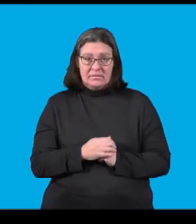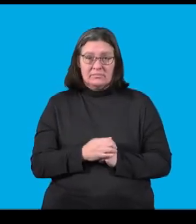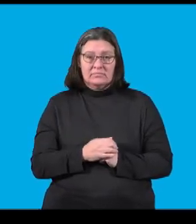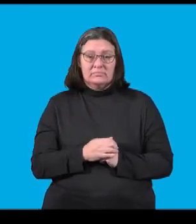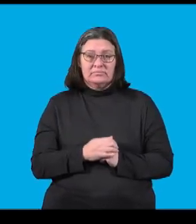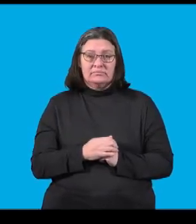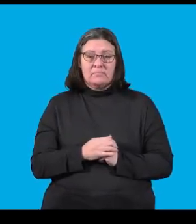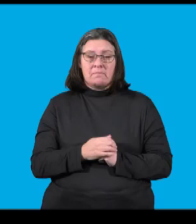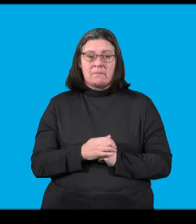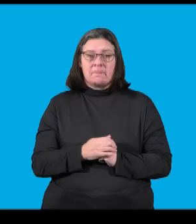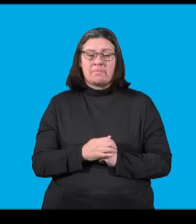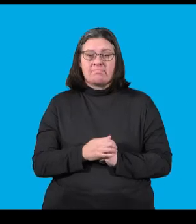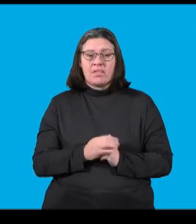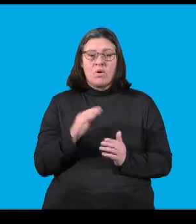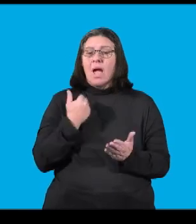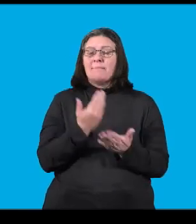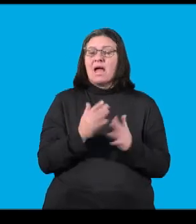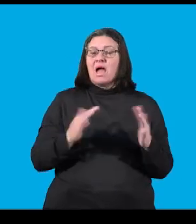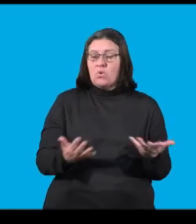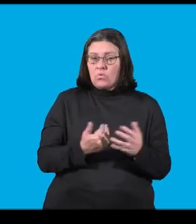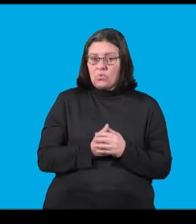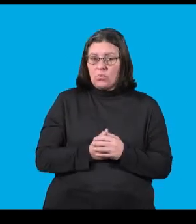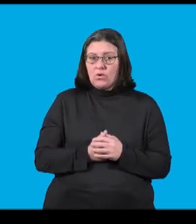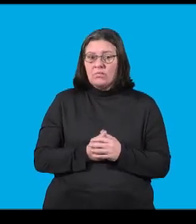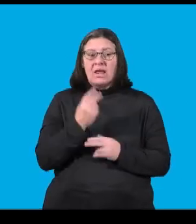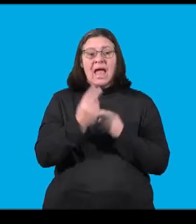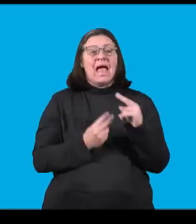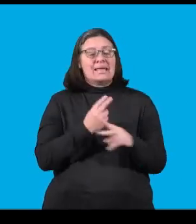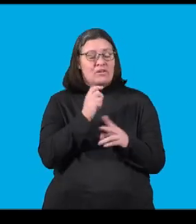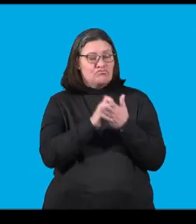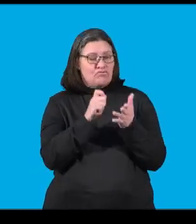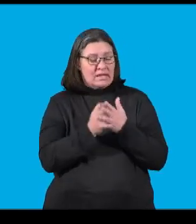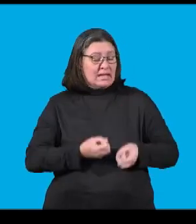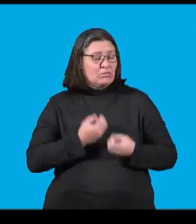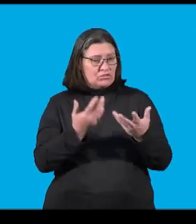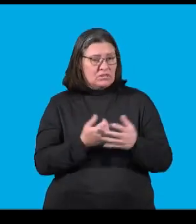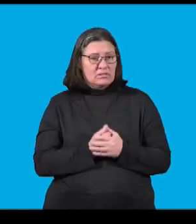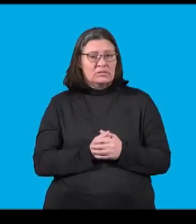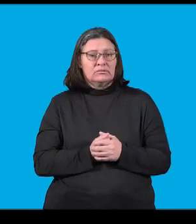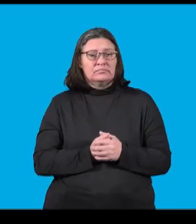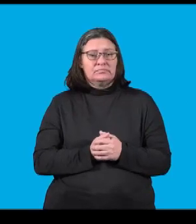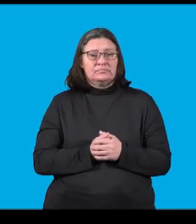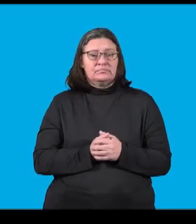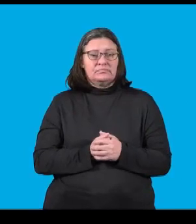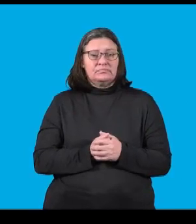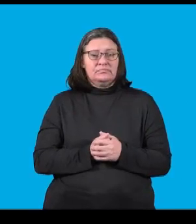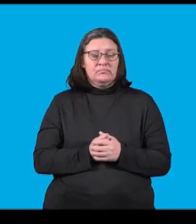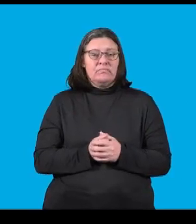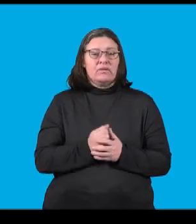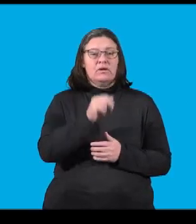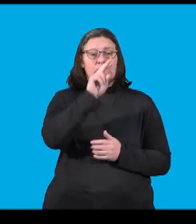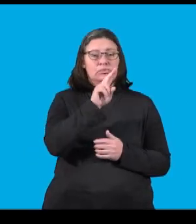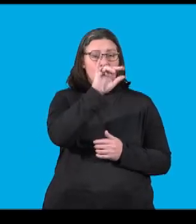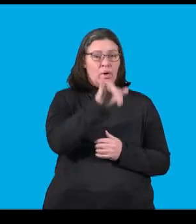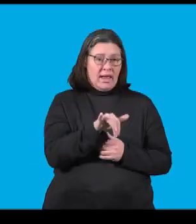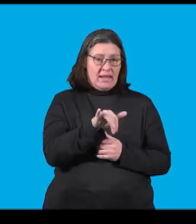Okay. So, how am I going to apply it here? I can rewrite this expression, 2y plus t minus 4 is equal to